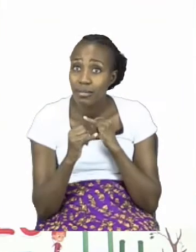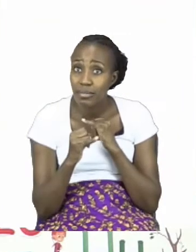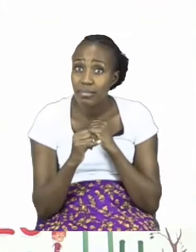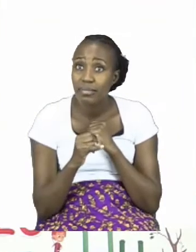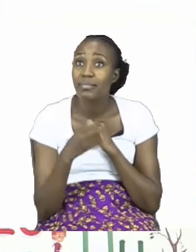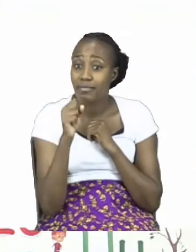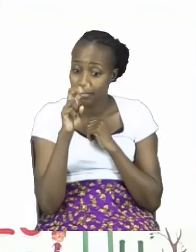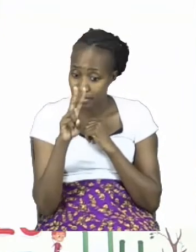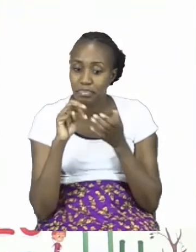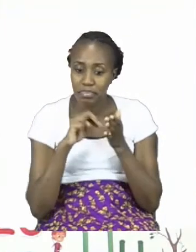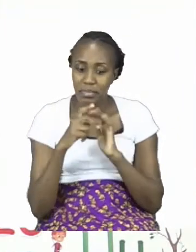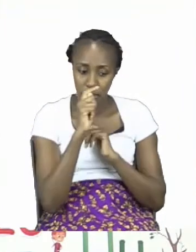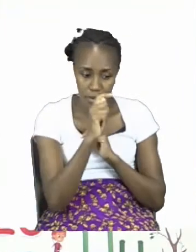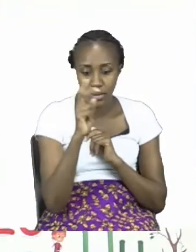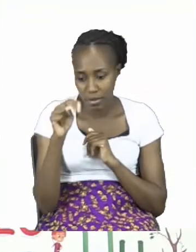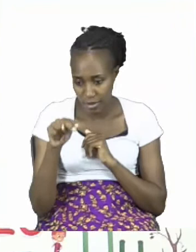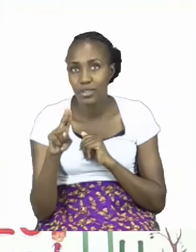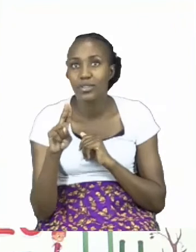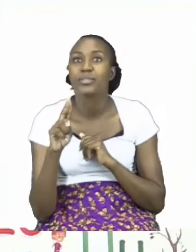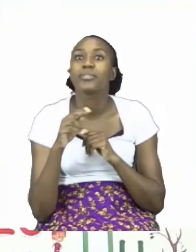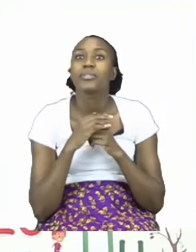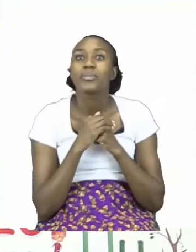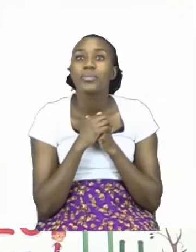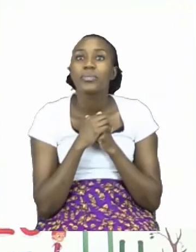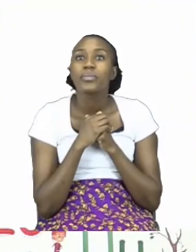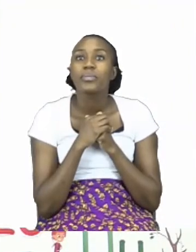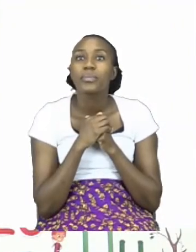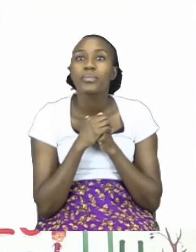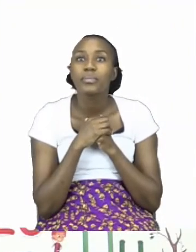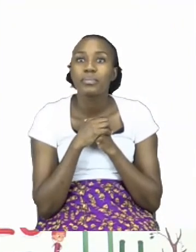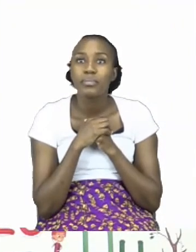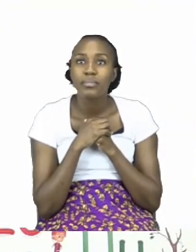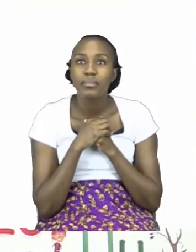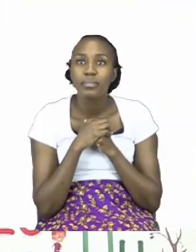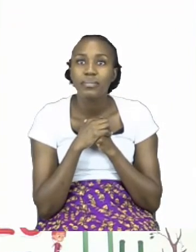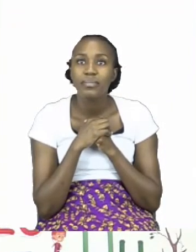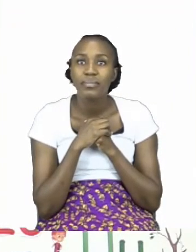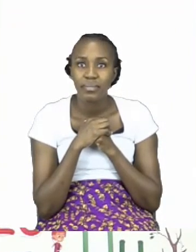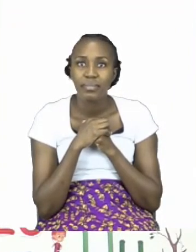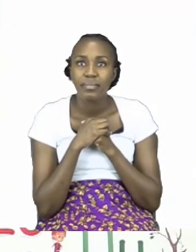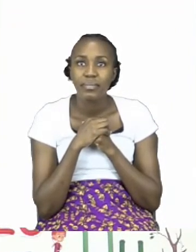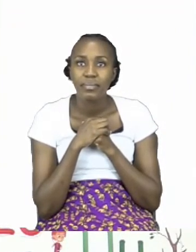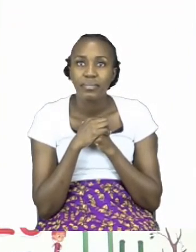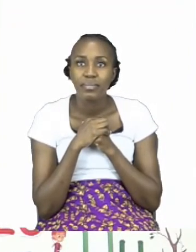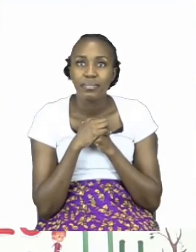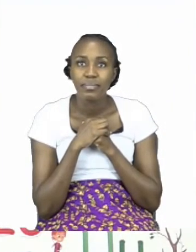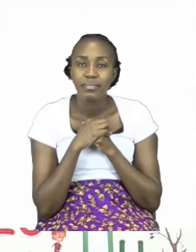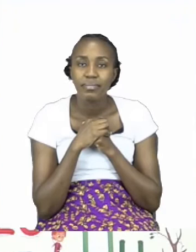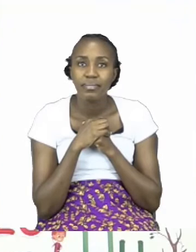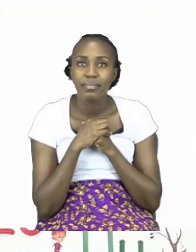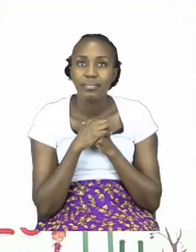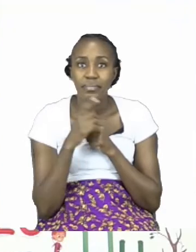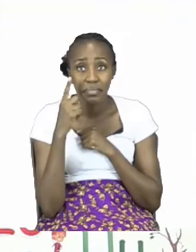we have tens and ones. Good job, everyone. Now